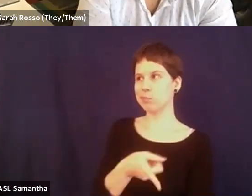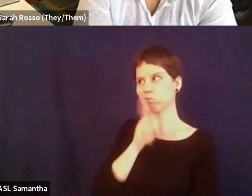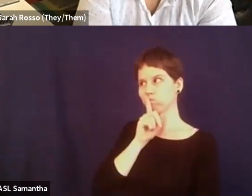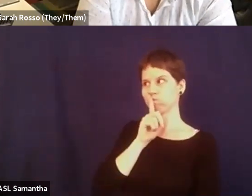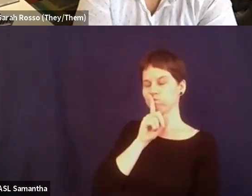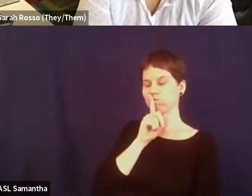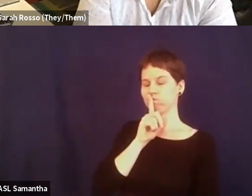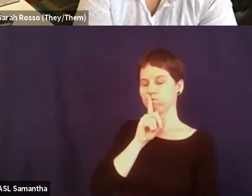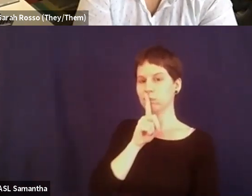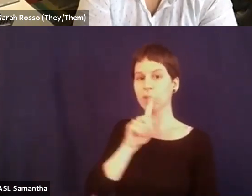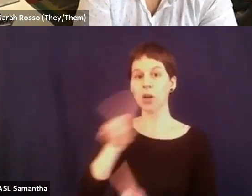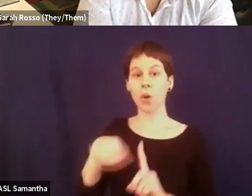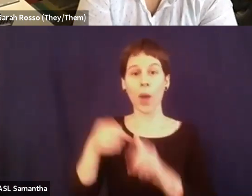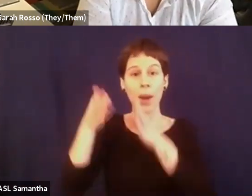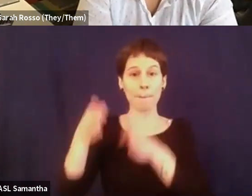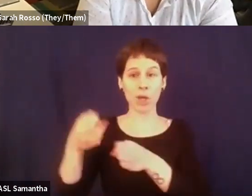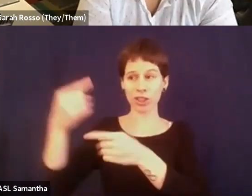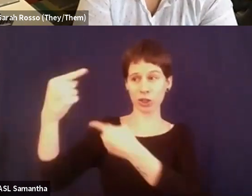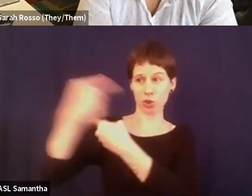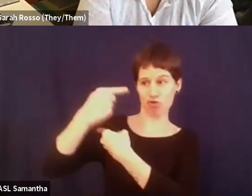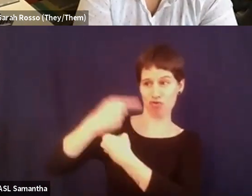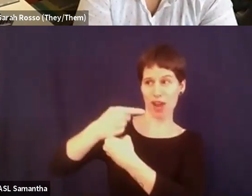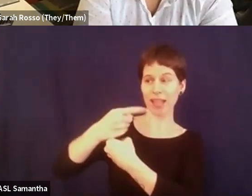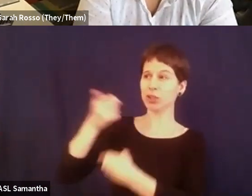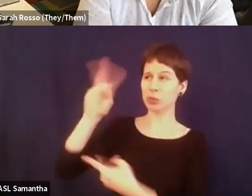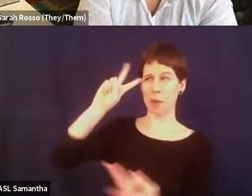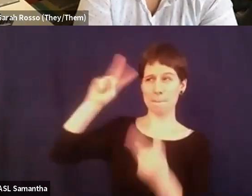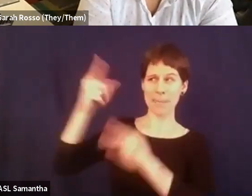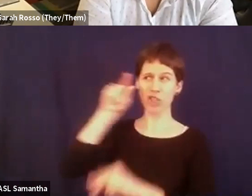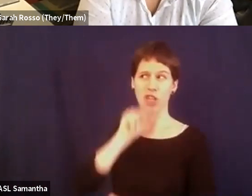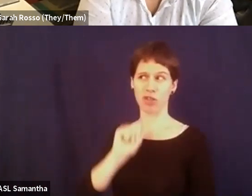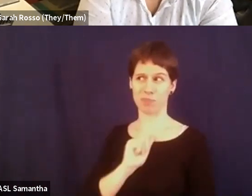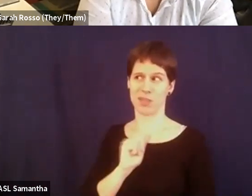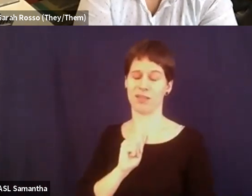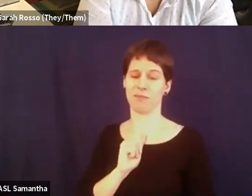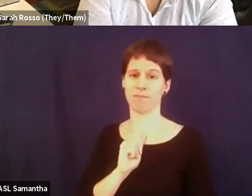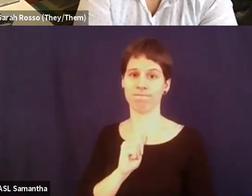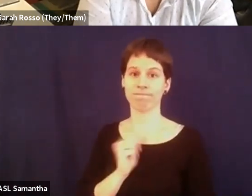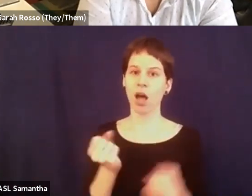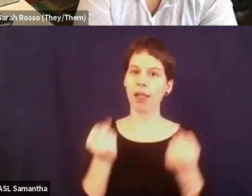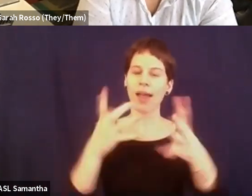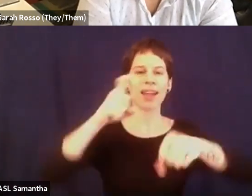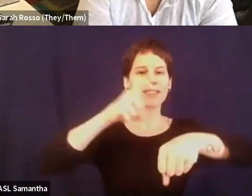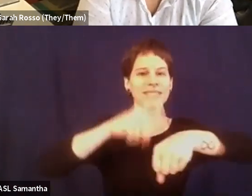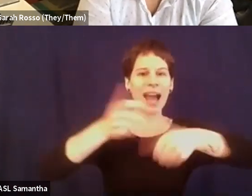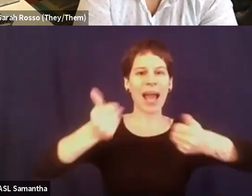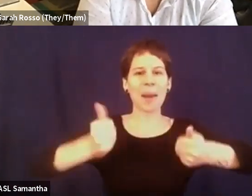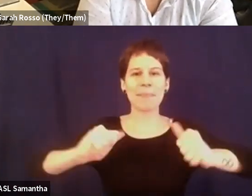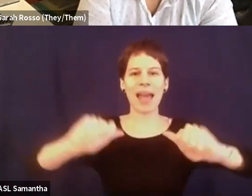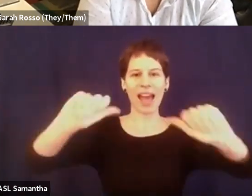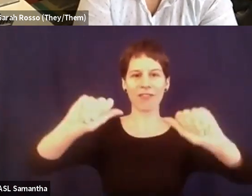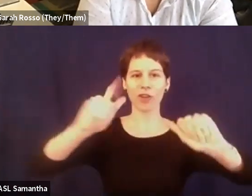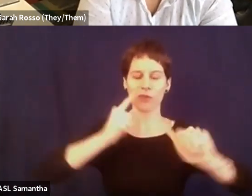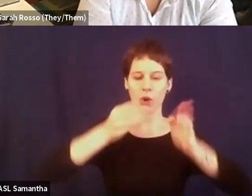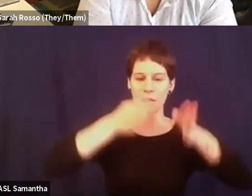know, when somebody corrects you that you've misgendered them, it takes a lot of time and effort for a person who's trans and non-binary